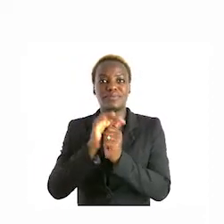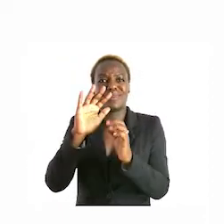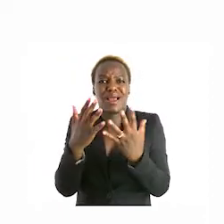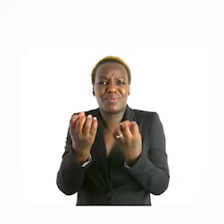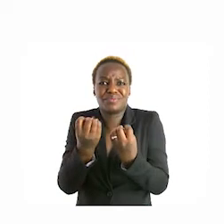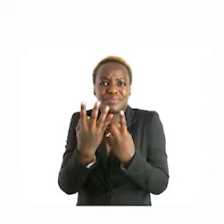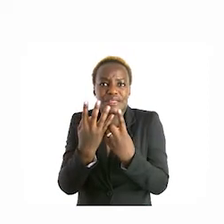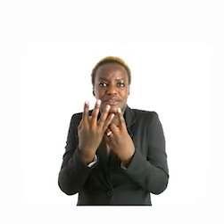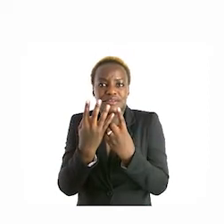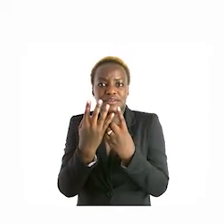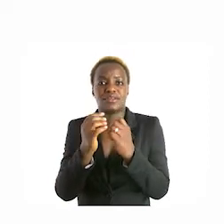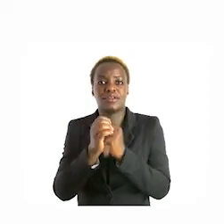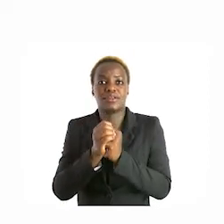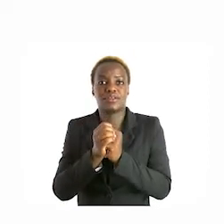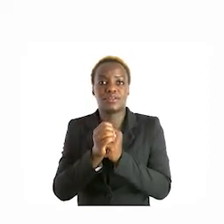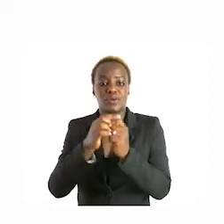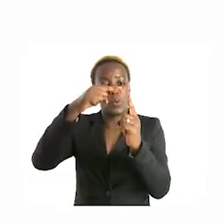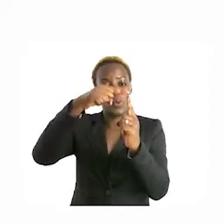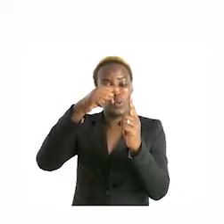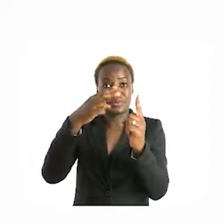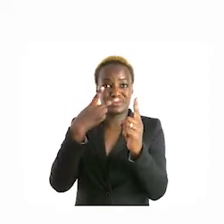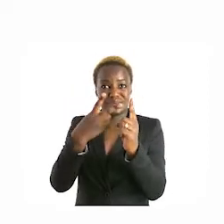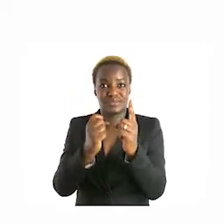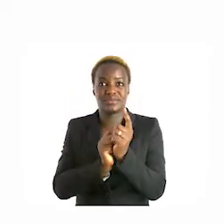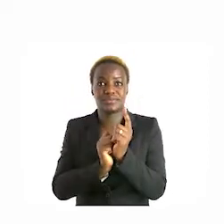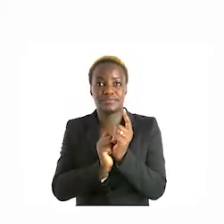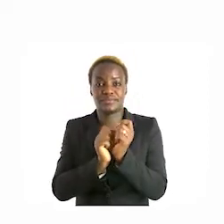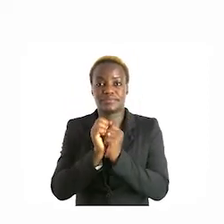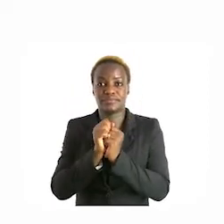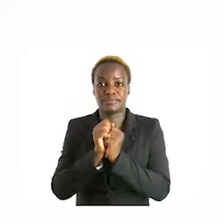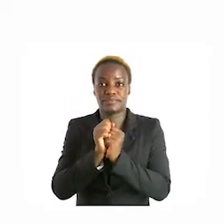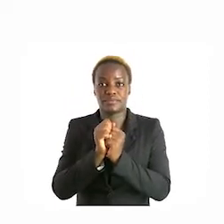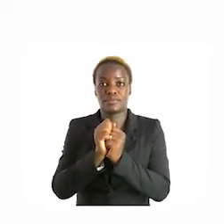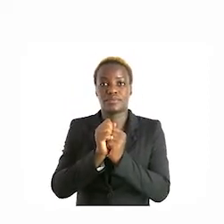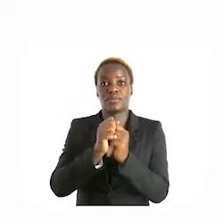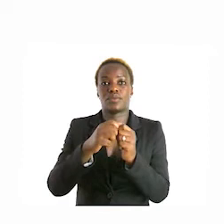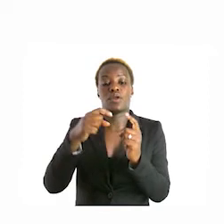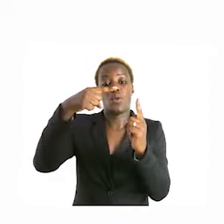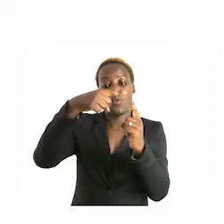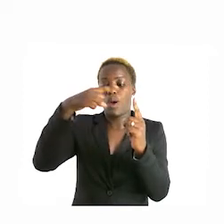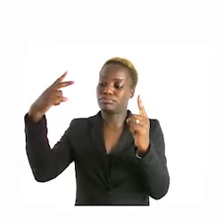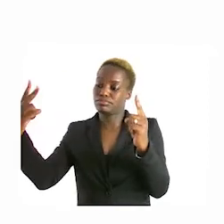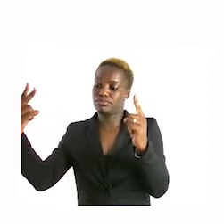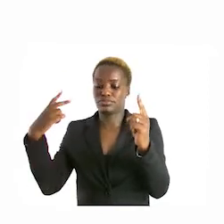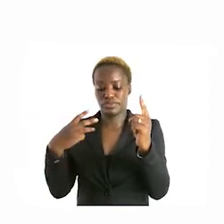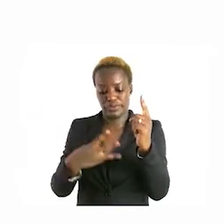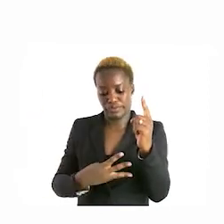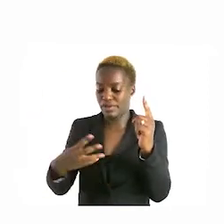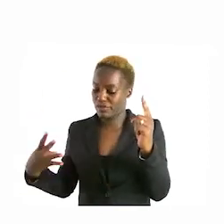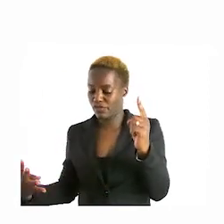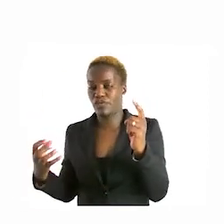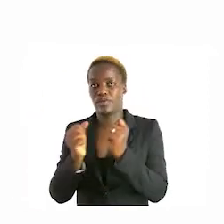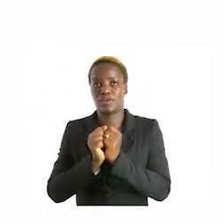there? We can count also the corners 1, 2, 3, 4. So in other